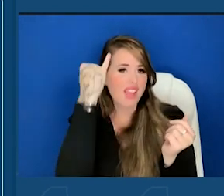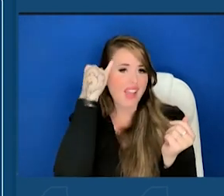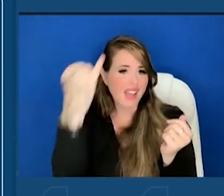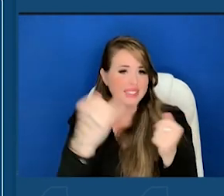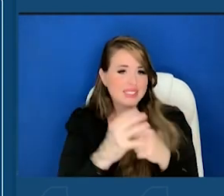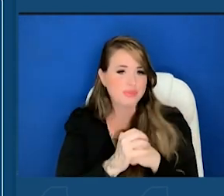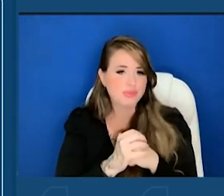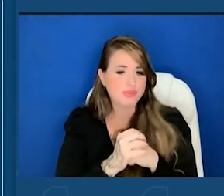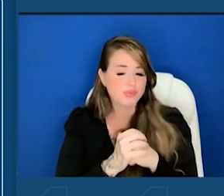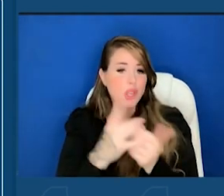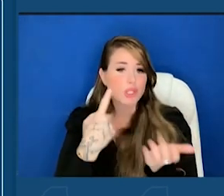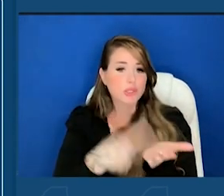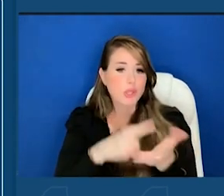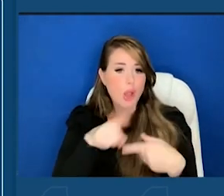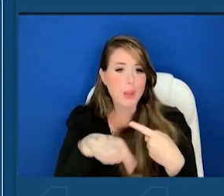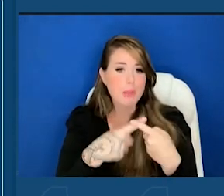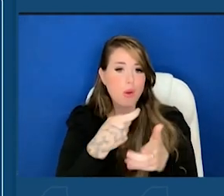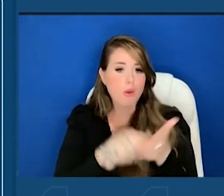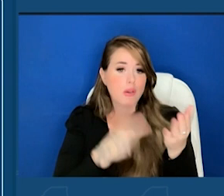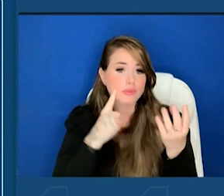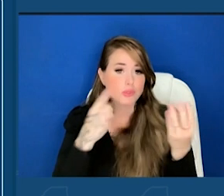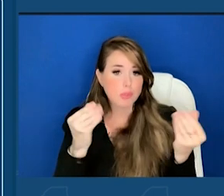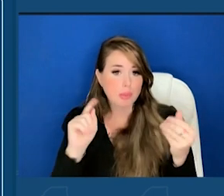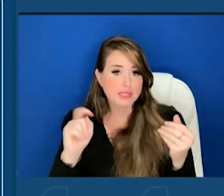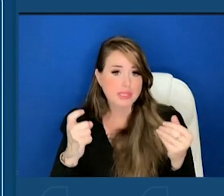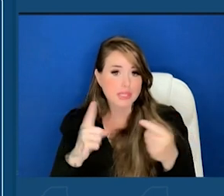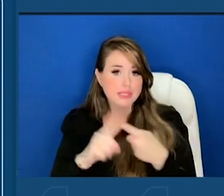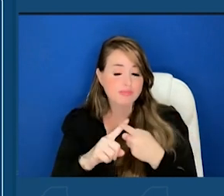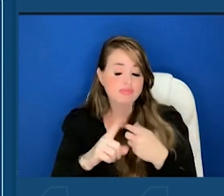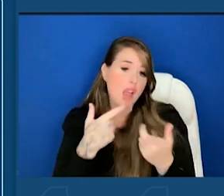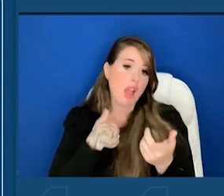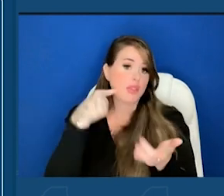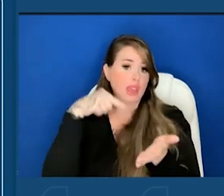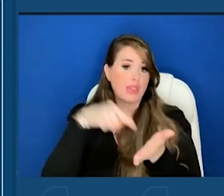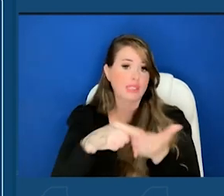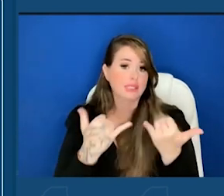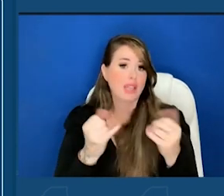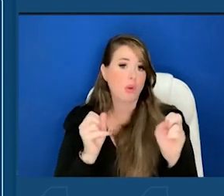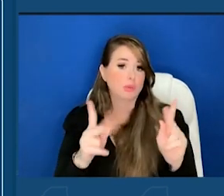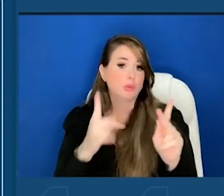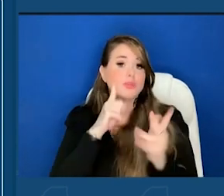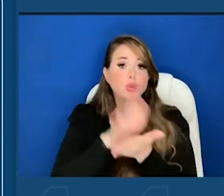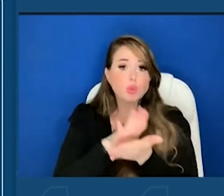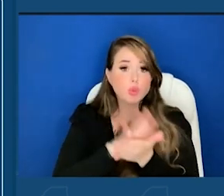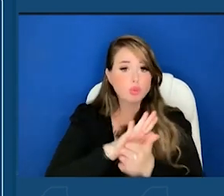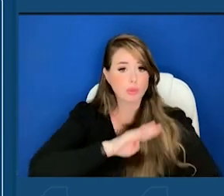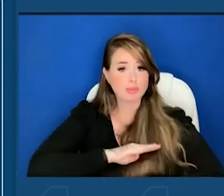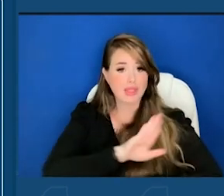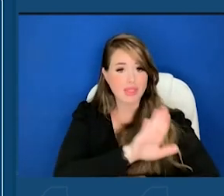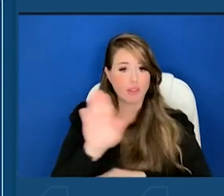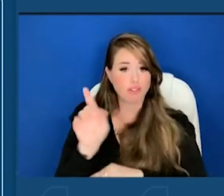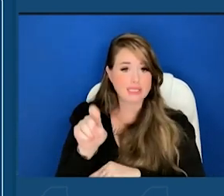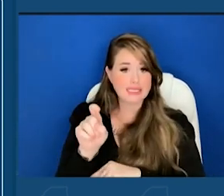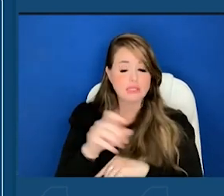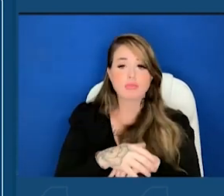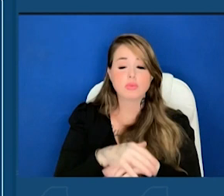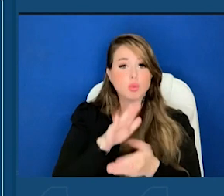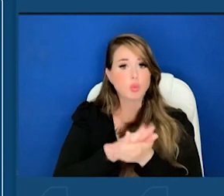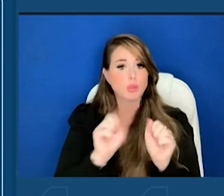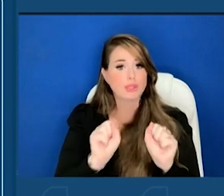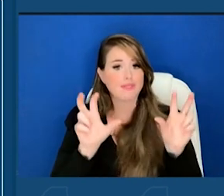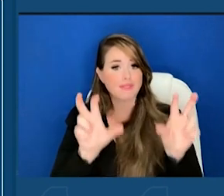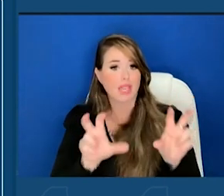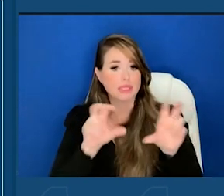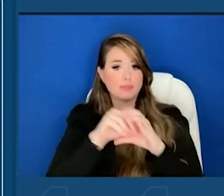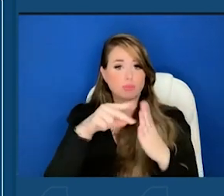We talk about the cost of property taxes. I think this is an opportunity for our schools to meet their needs, schools to invest in